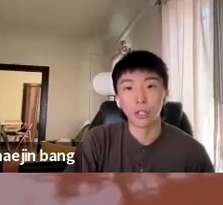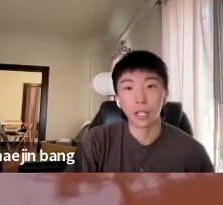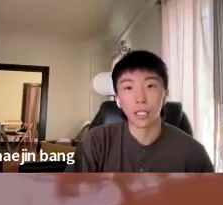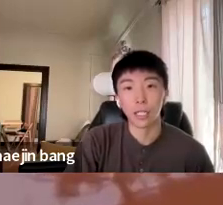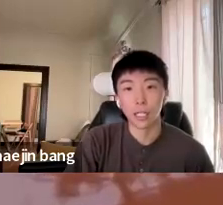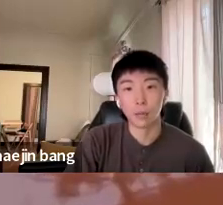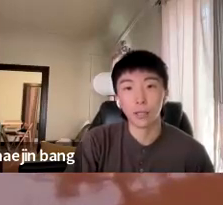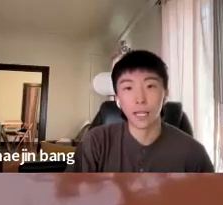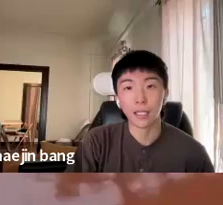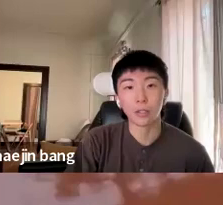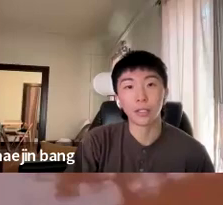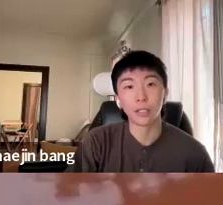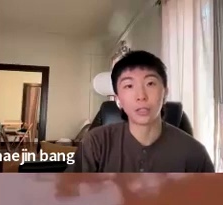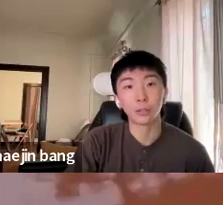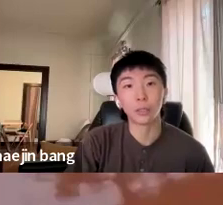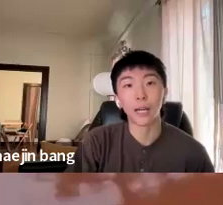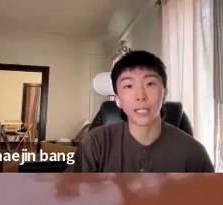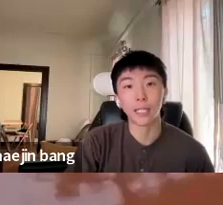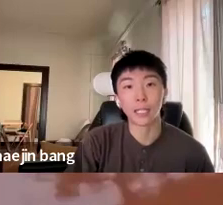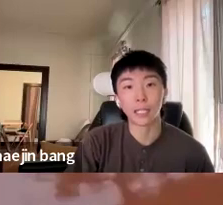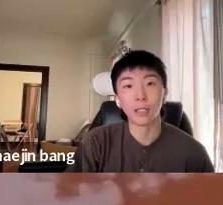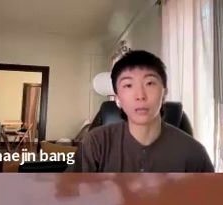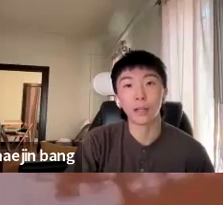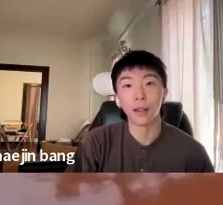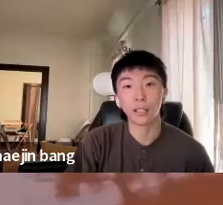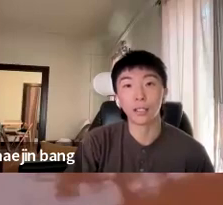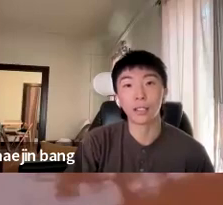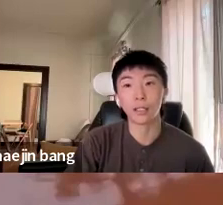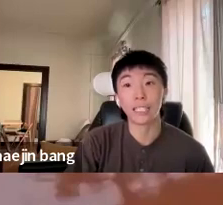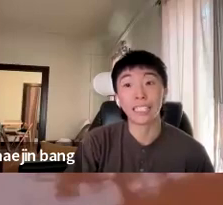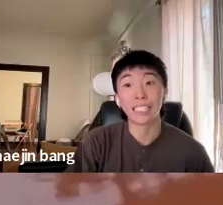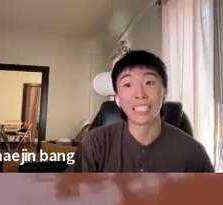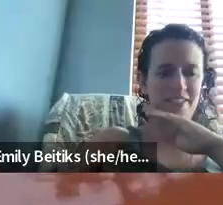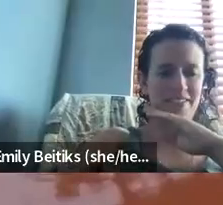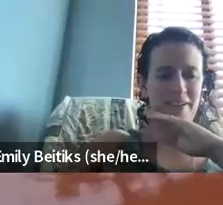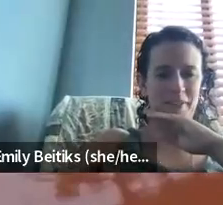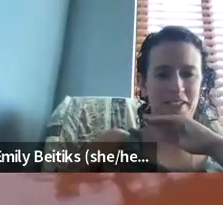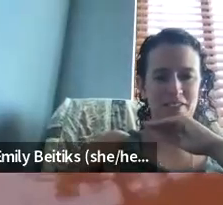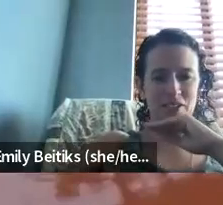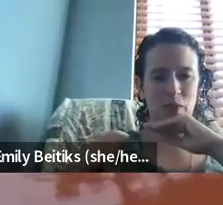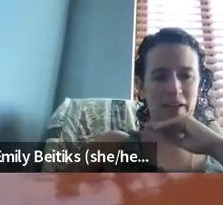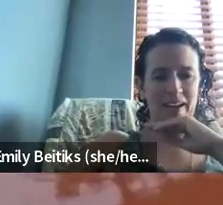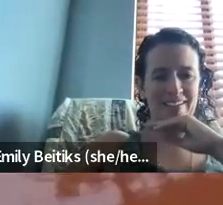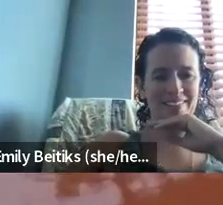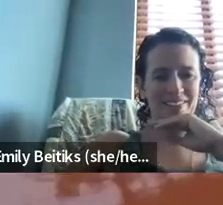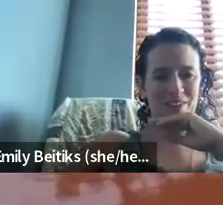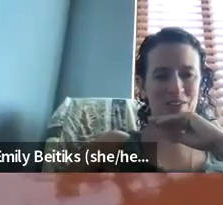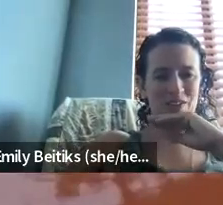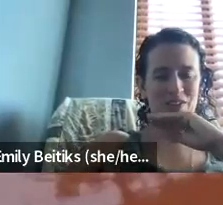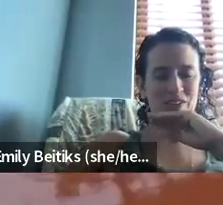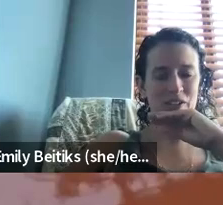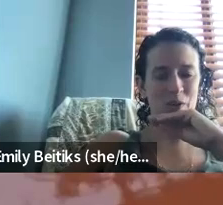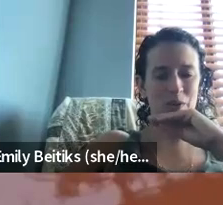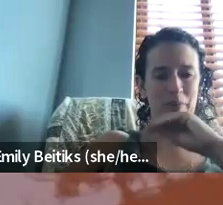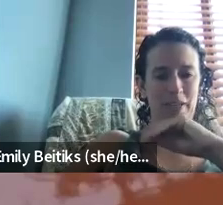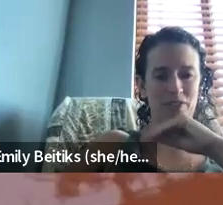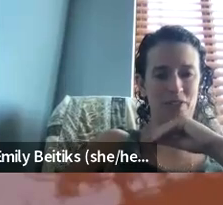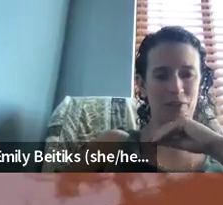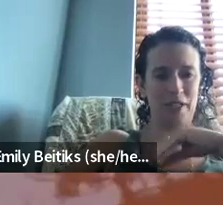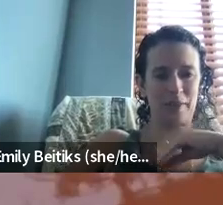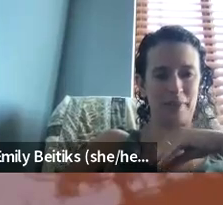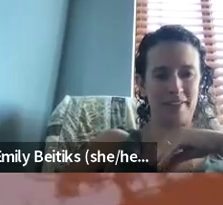my need to share inaccessible ancestral and cultural practices with other... Hedge, this is Emily. Just a quick access Yes. note to slow